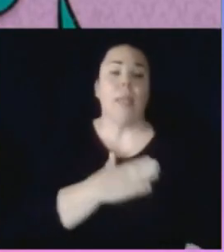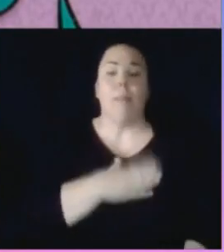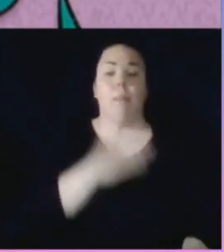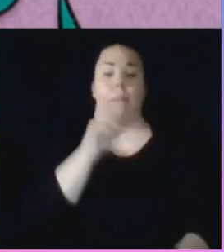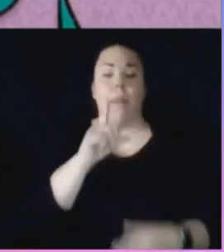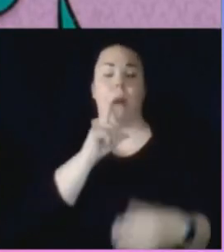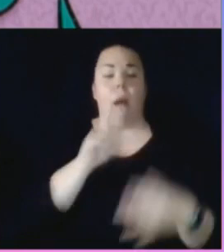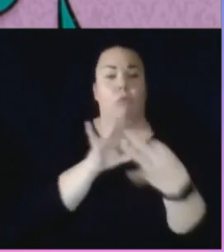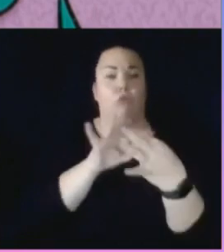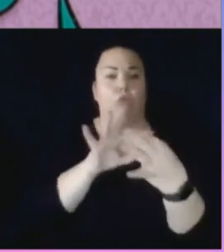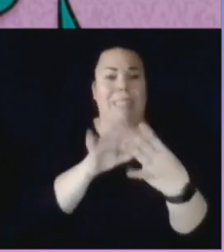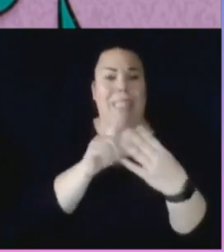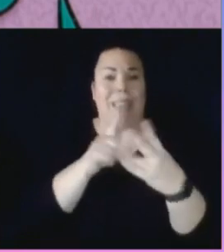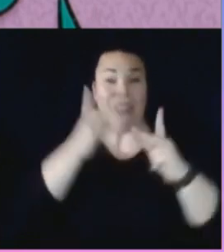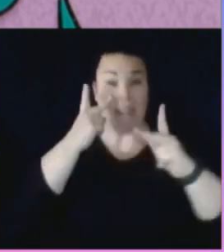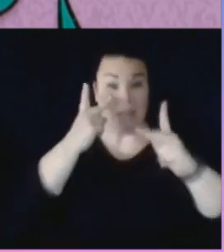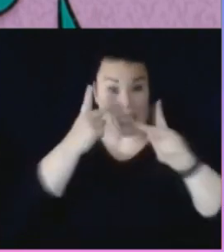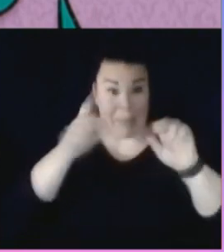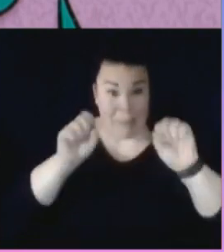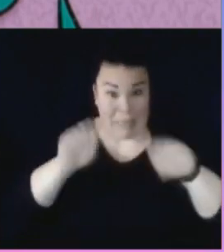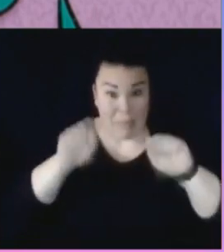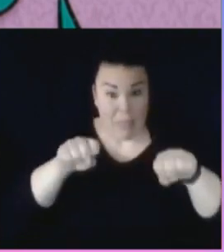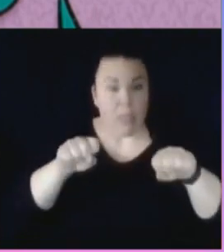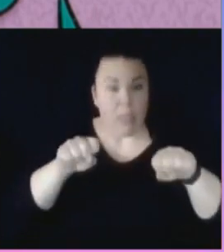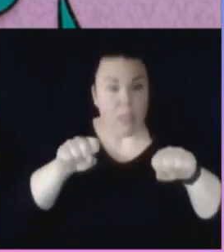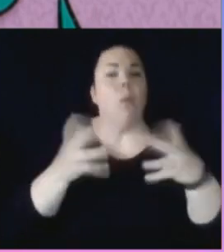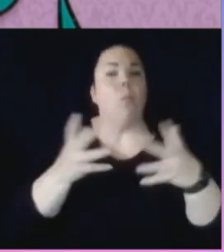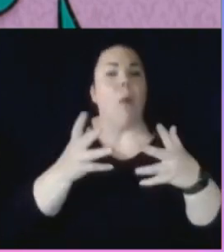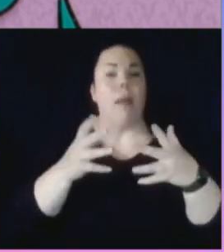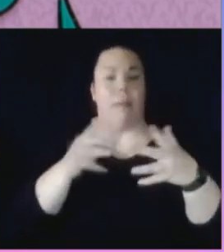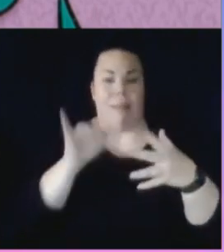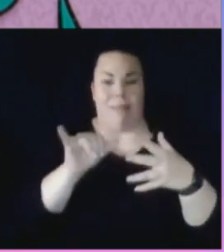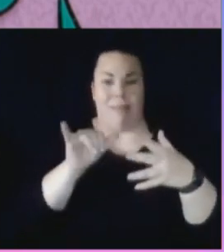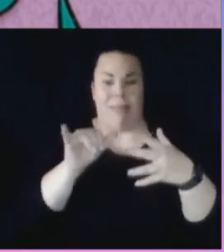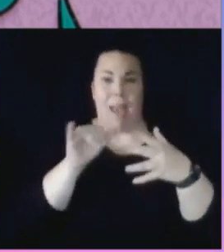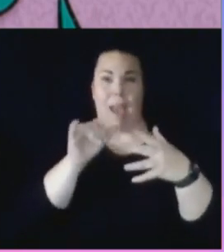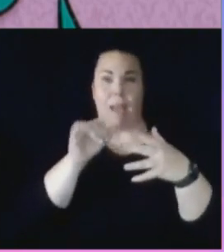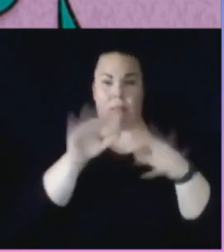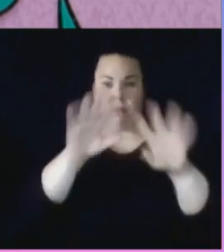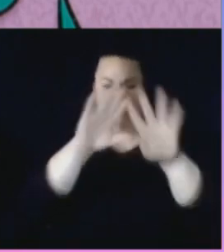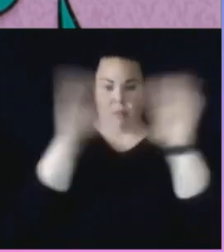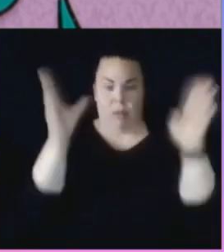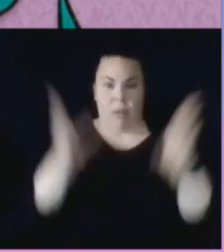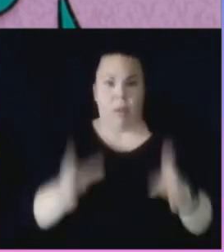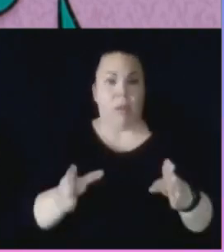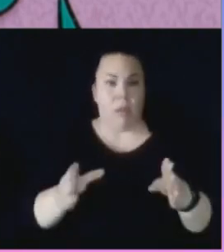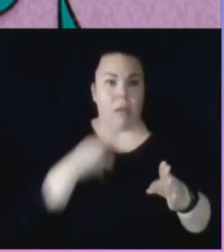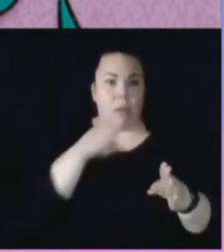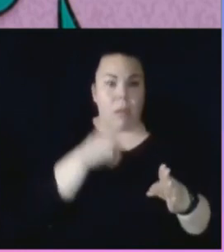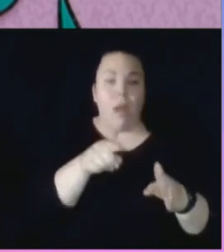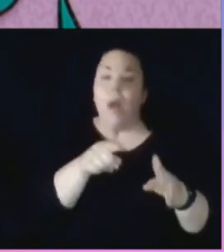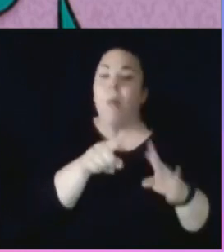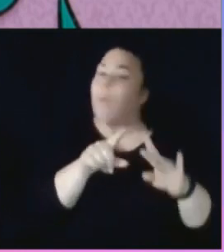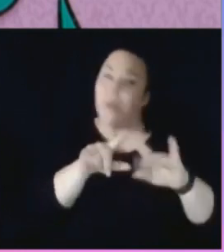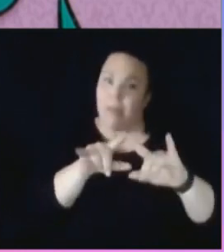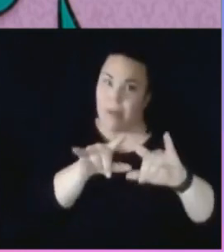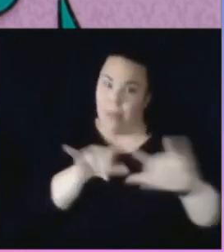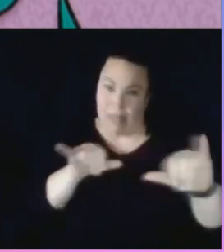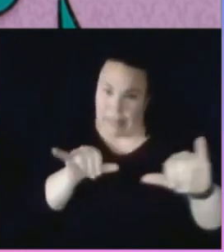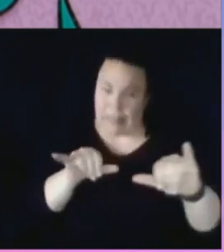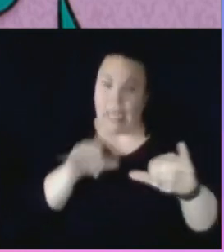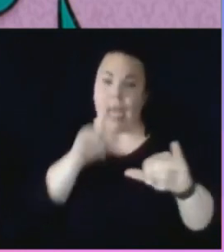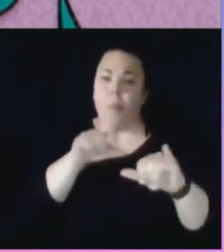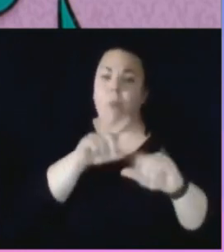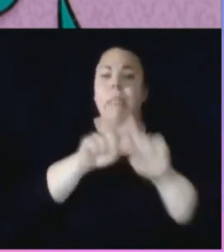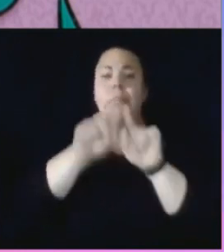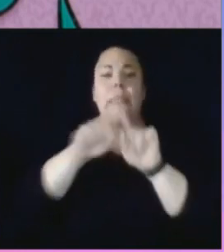it's, we specifically focus on the image without simultaneously also holding all the different registers.